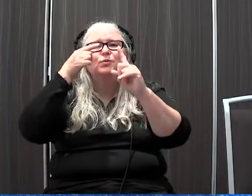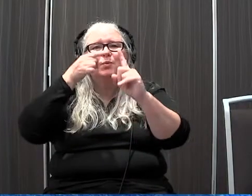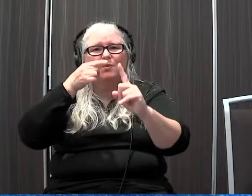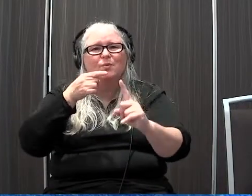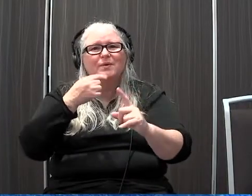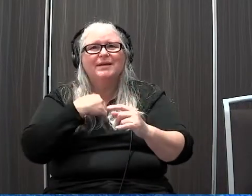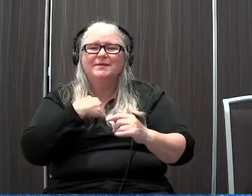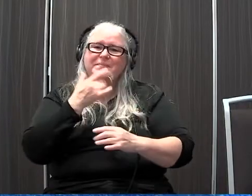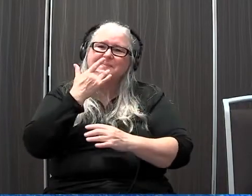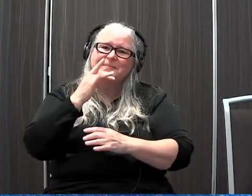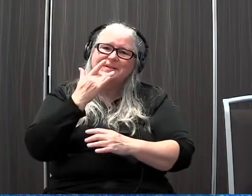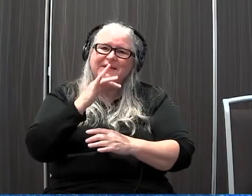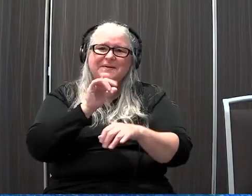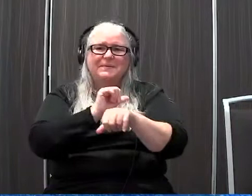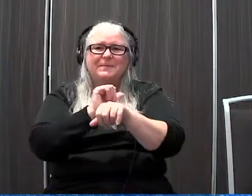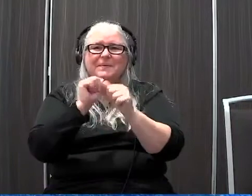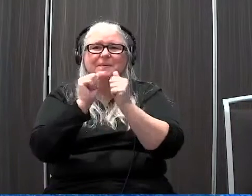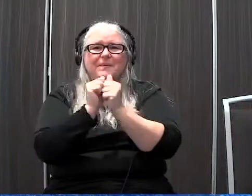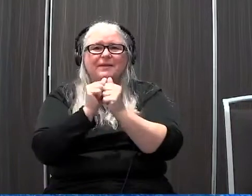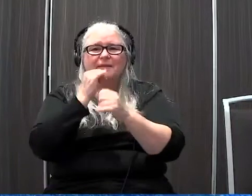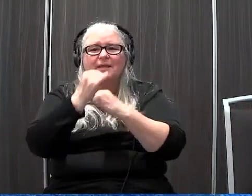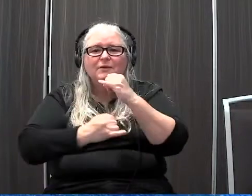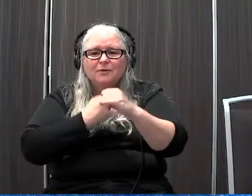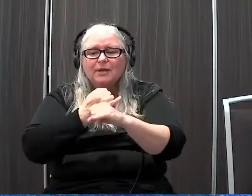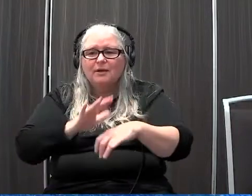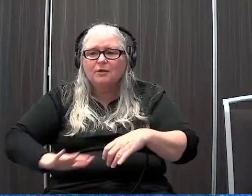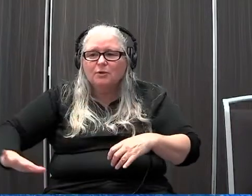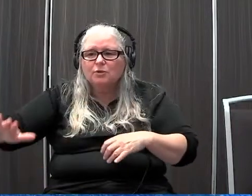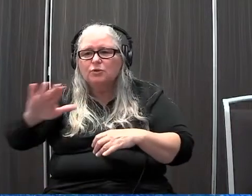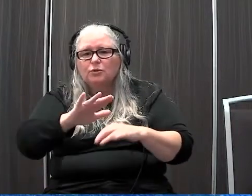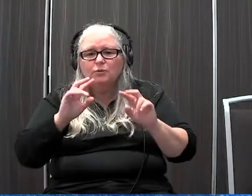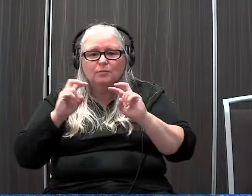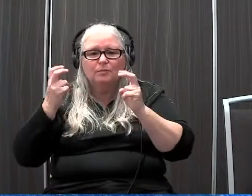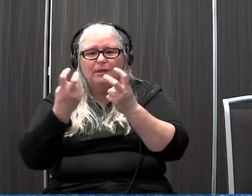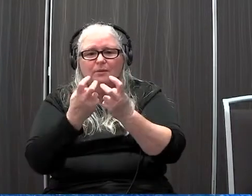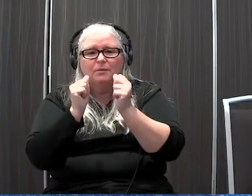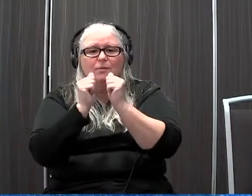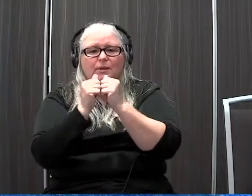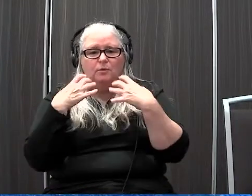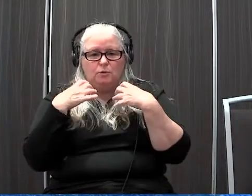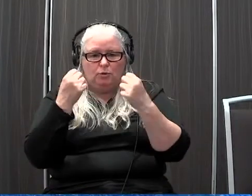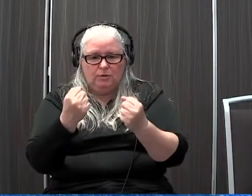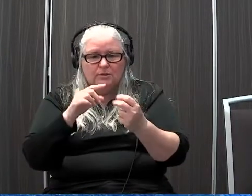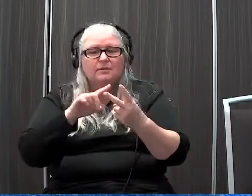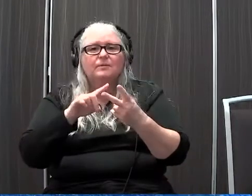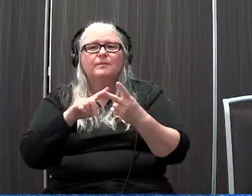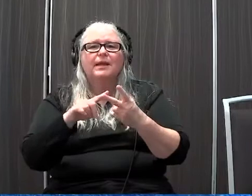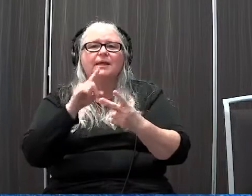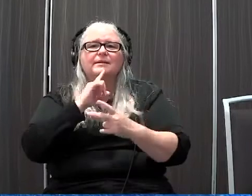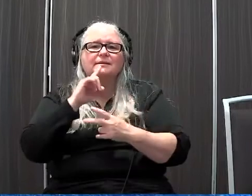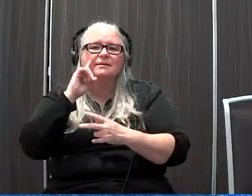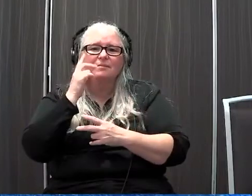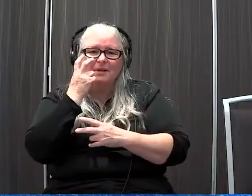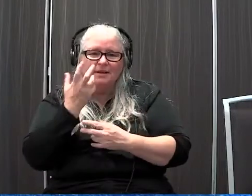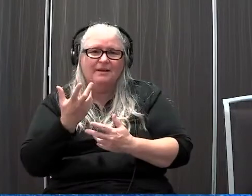was extremely lucky to work with an international panel of experts in charge and deafblindness, and again, I could talk at length